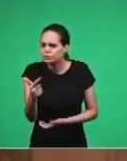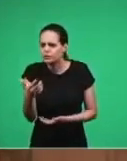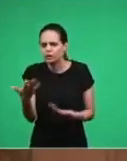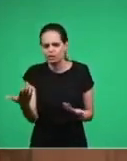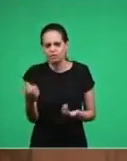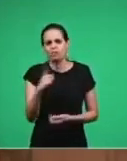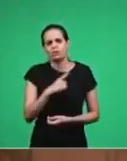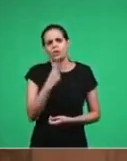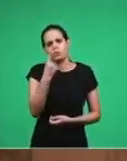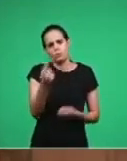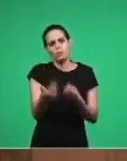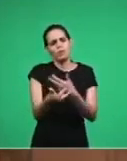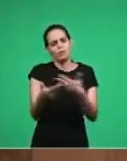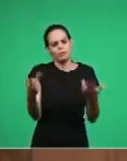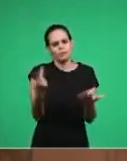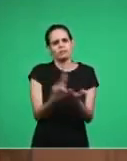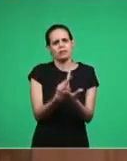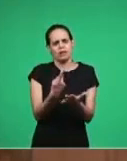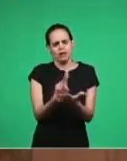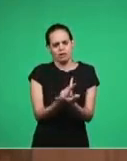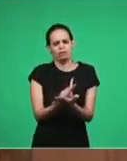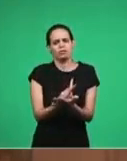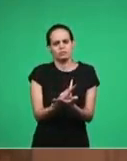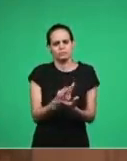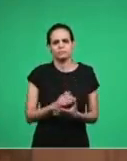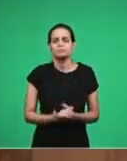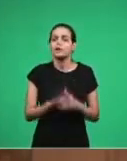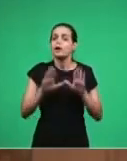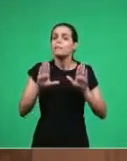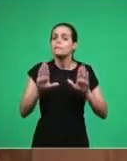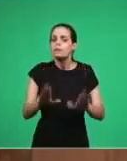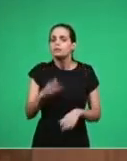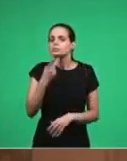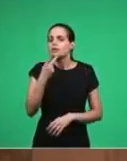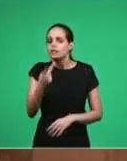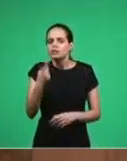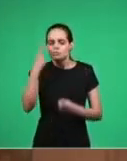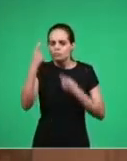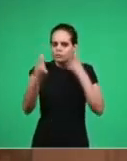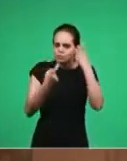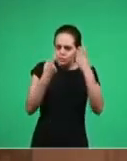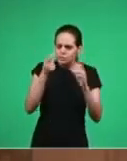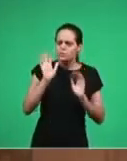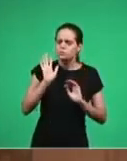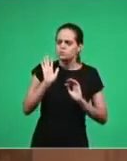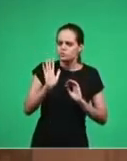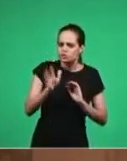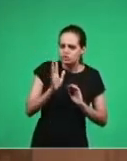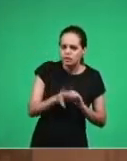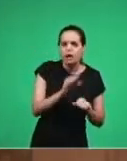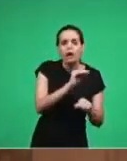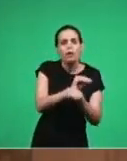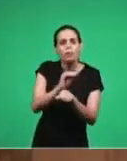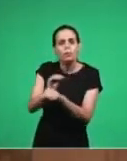something wrong. And that's something that the ministry has to take care of.